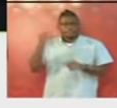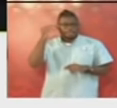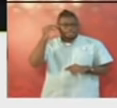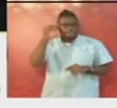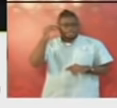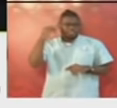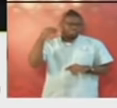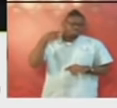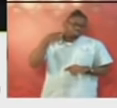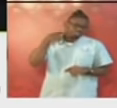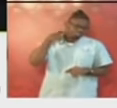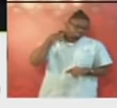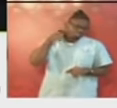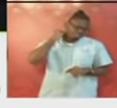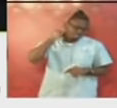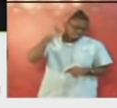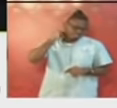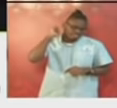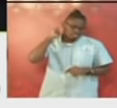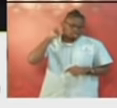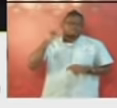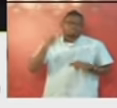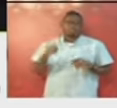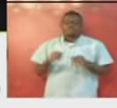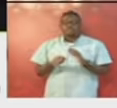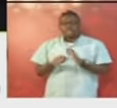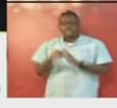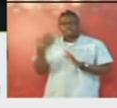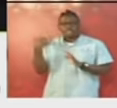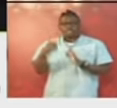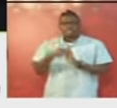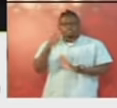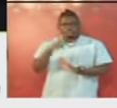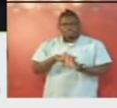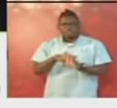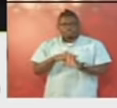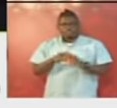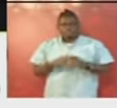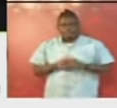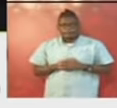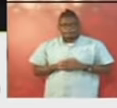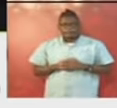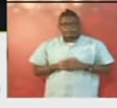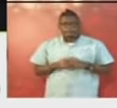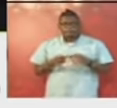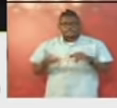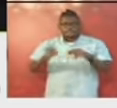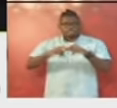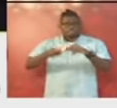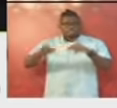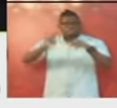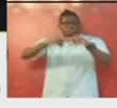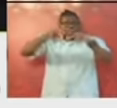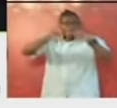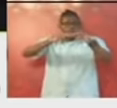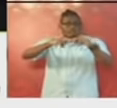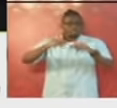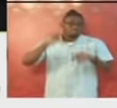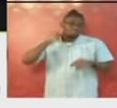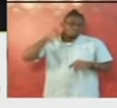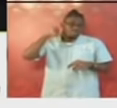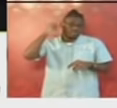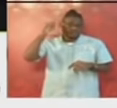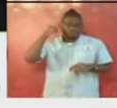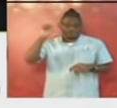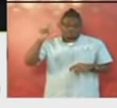also recorded in April. And what was noted was that there was a greater increase in levels of stress for females than